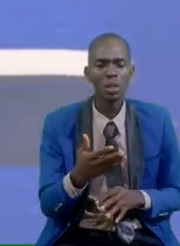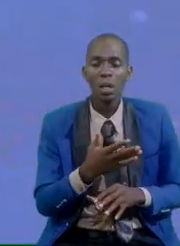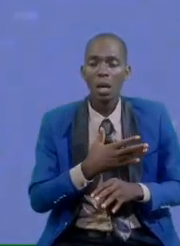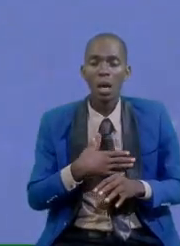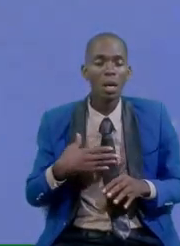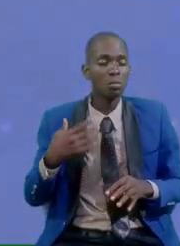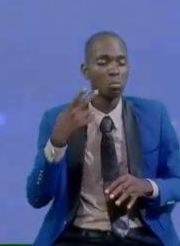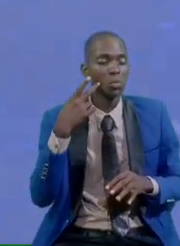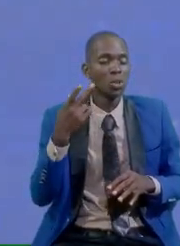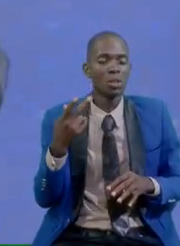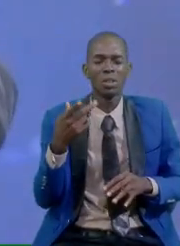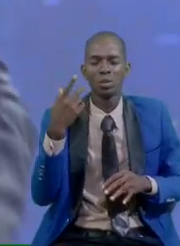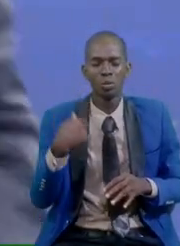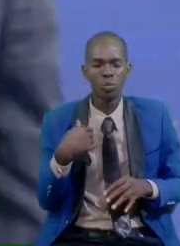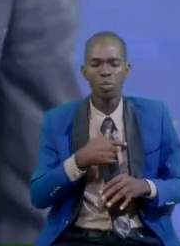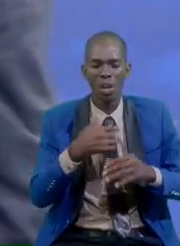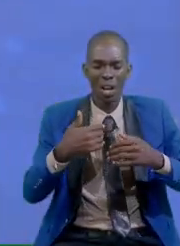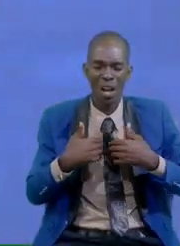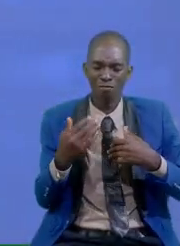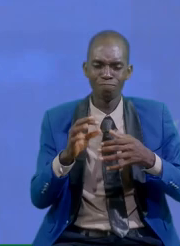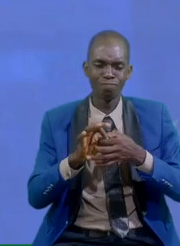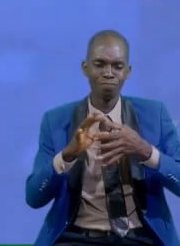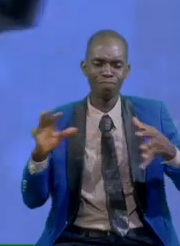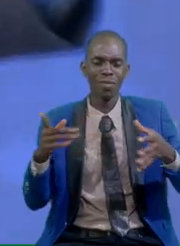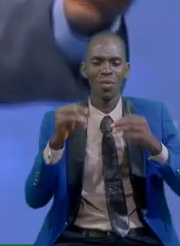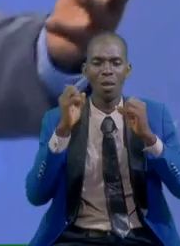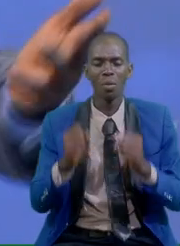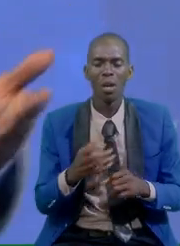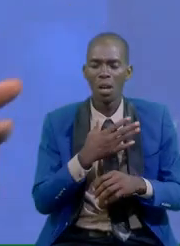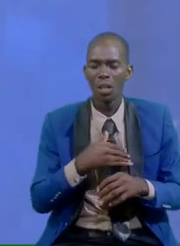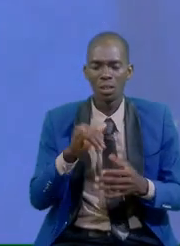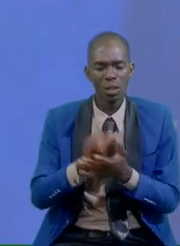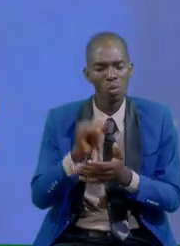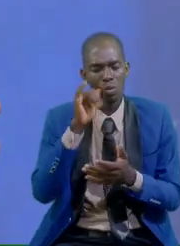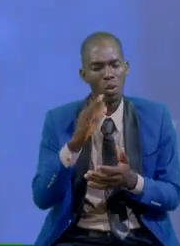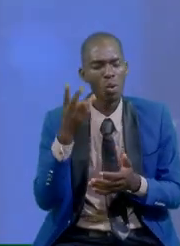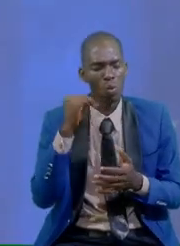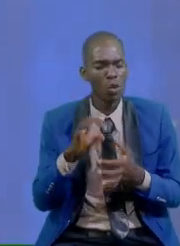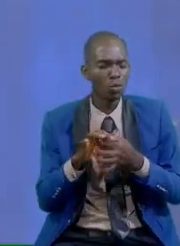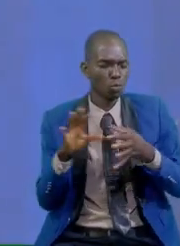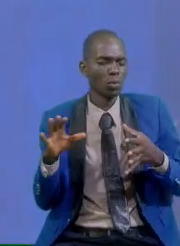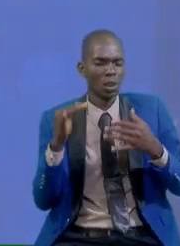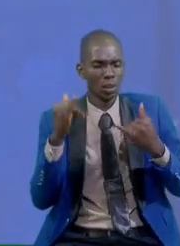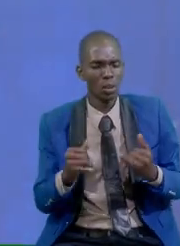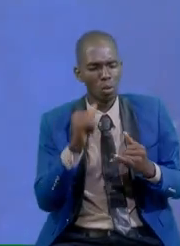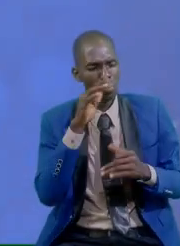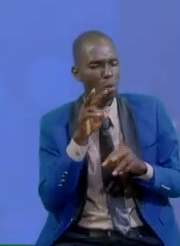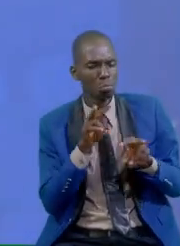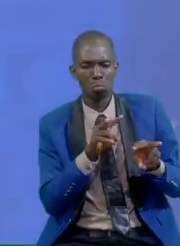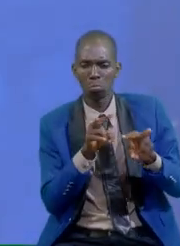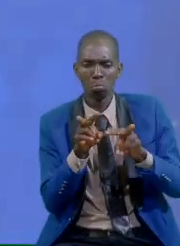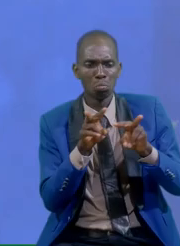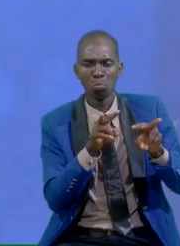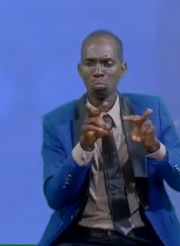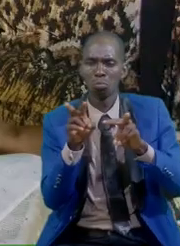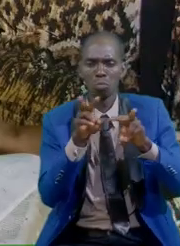power, and the woman was loose. All of a sudden, when he saw the people were going, he looked here and there,